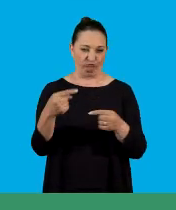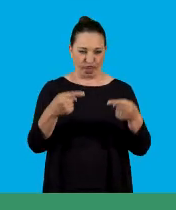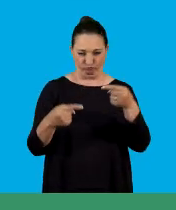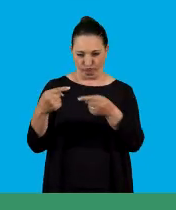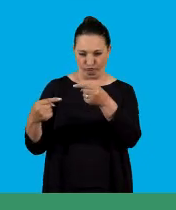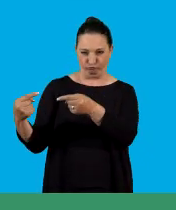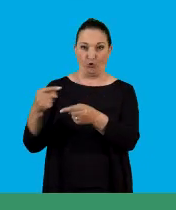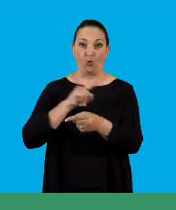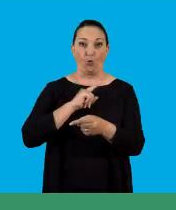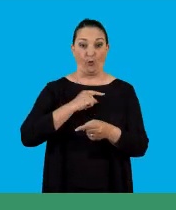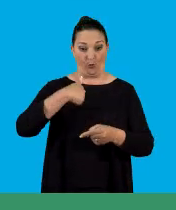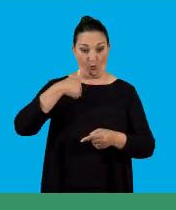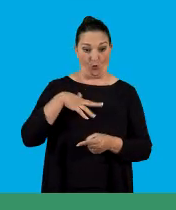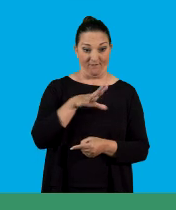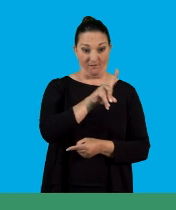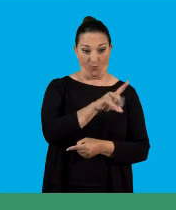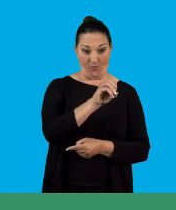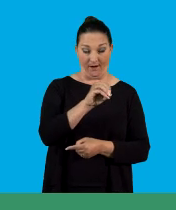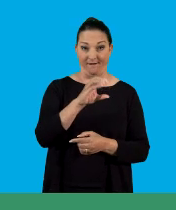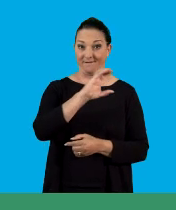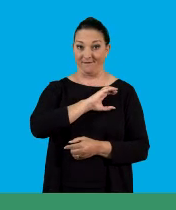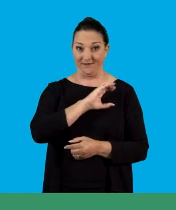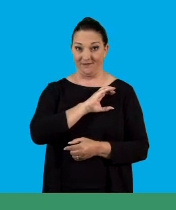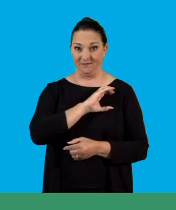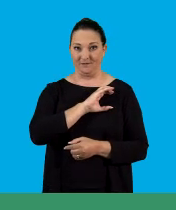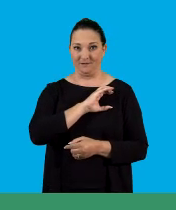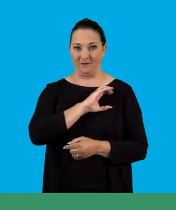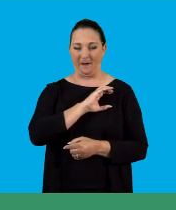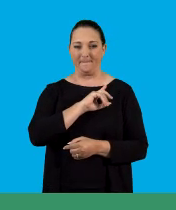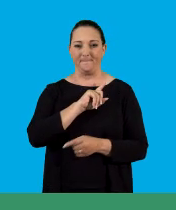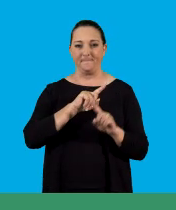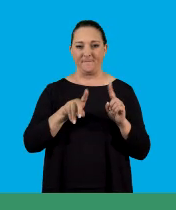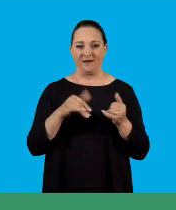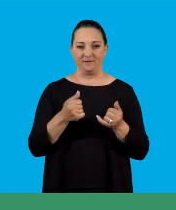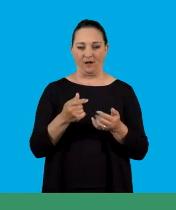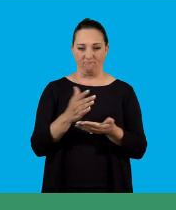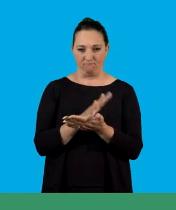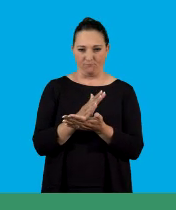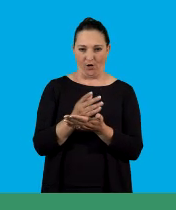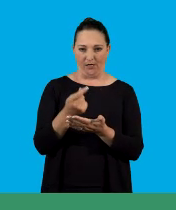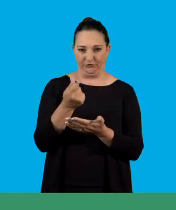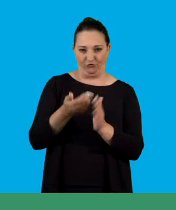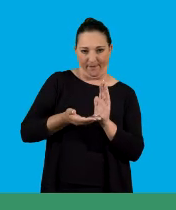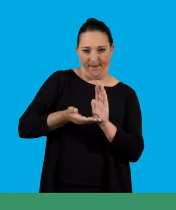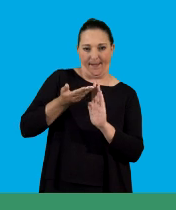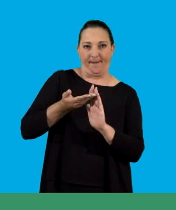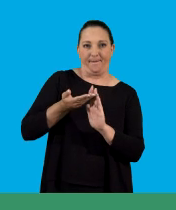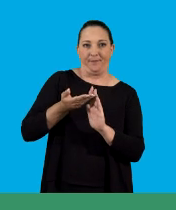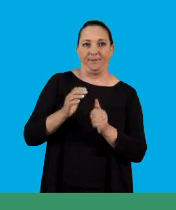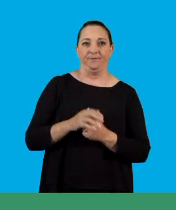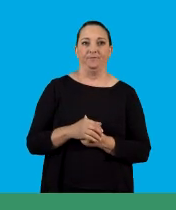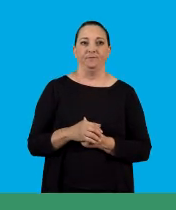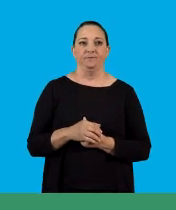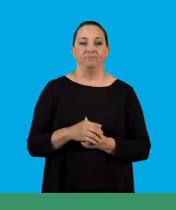competing for 100 customers, increasing market share would mean if business 1 has